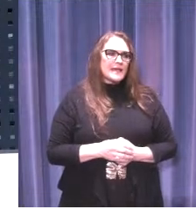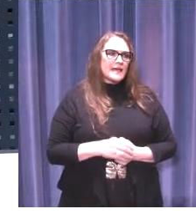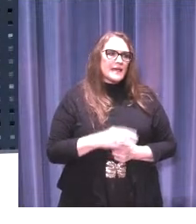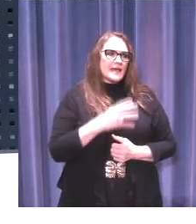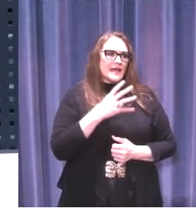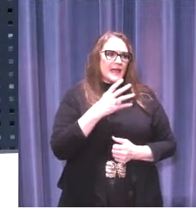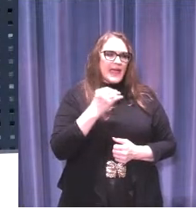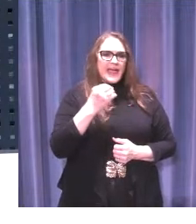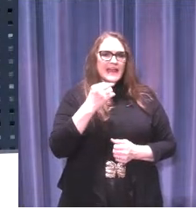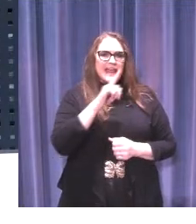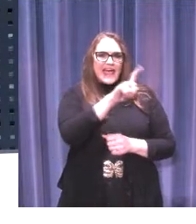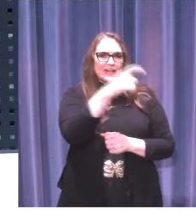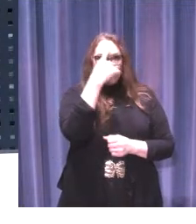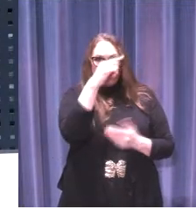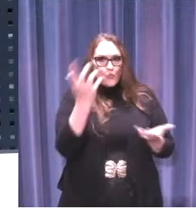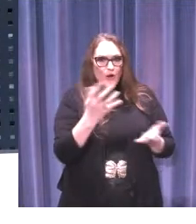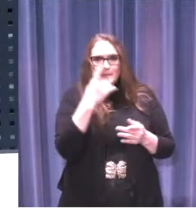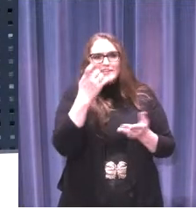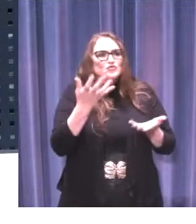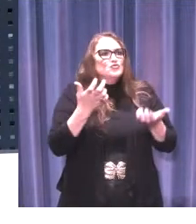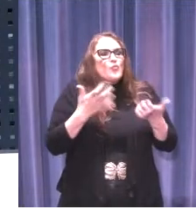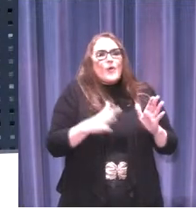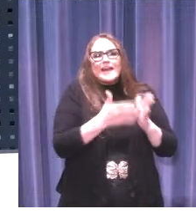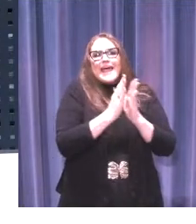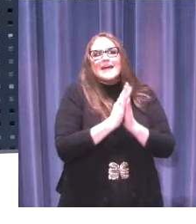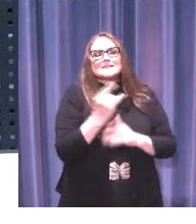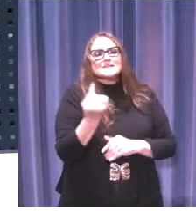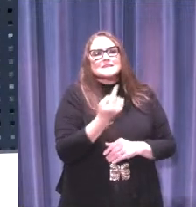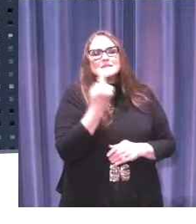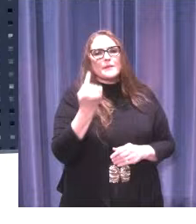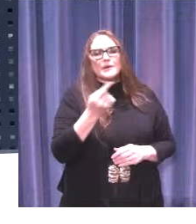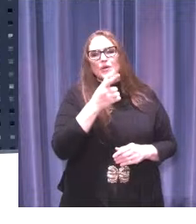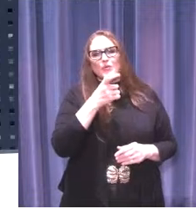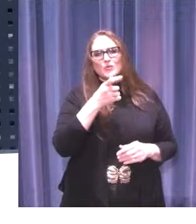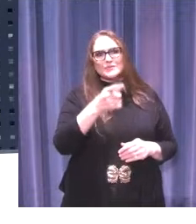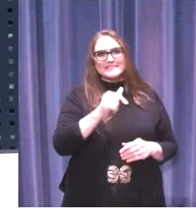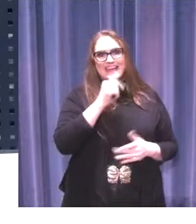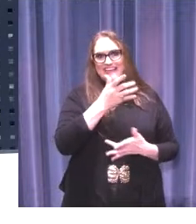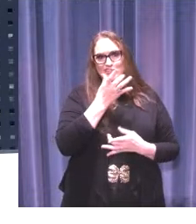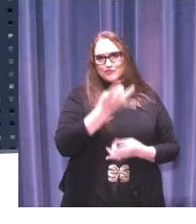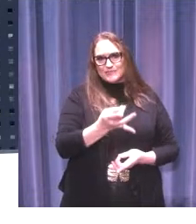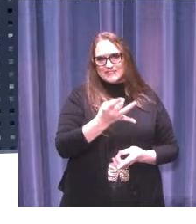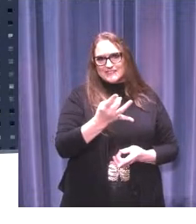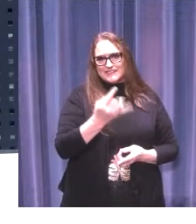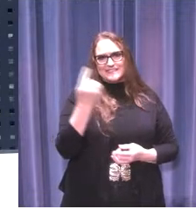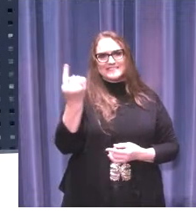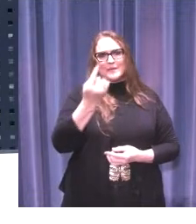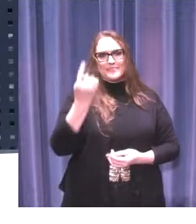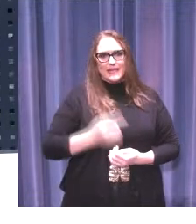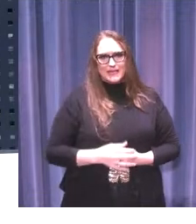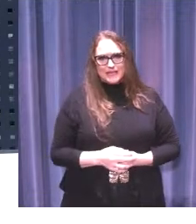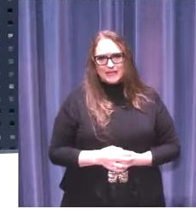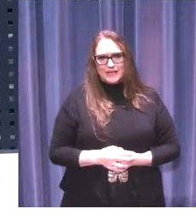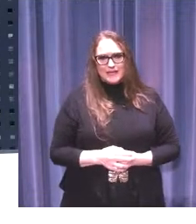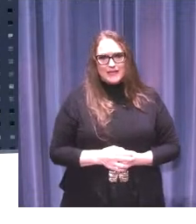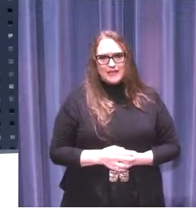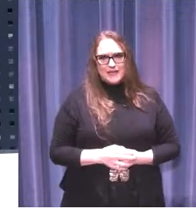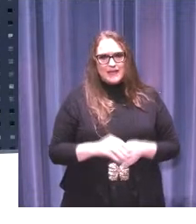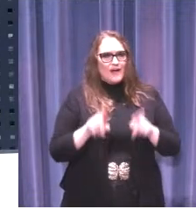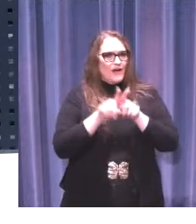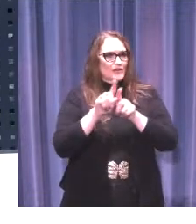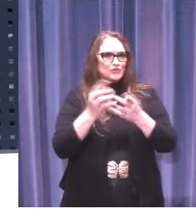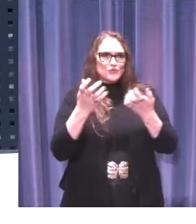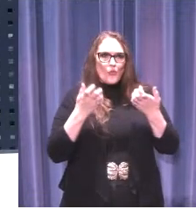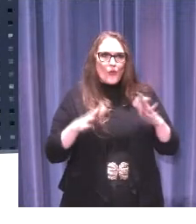and for what. Because you don't want to ask somebody who's not interested in something, and nor do you want